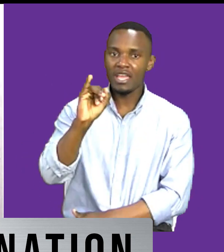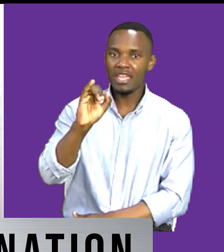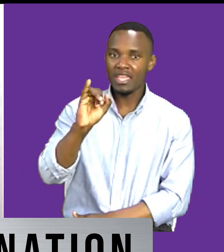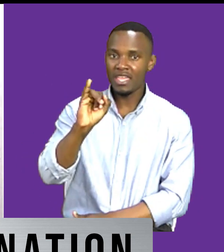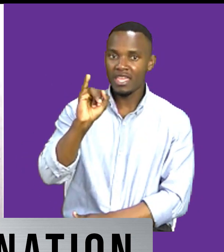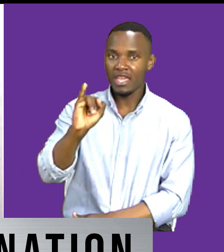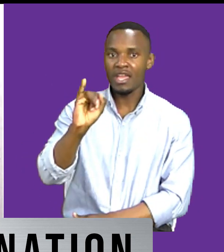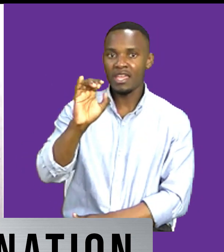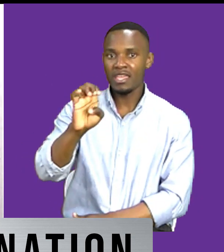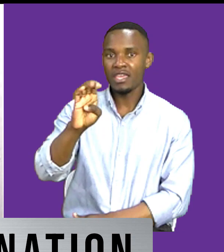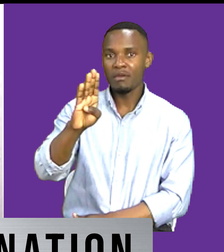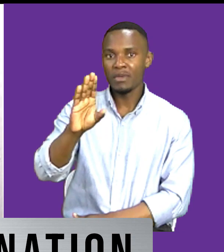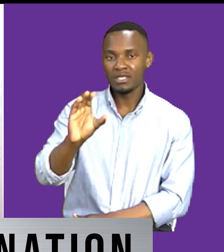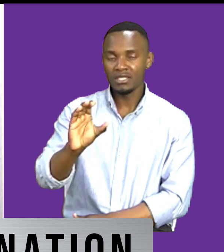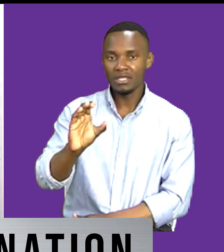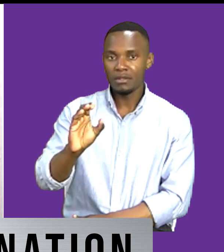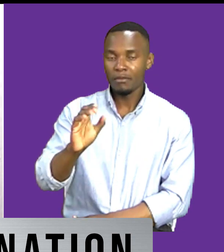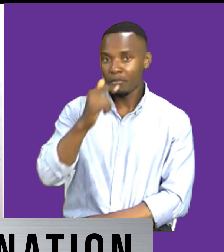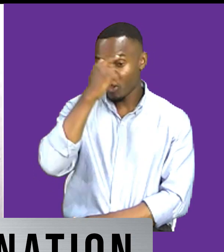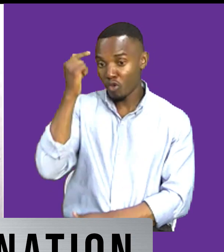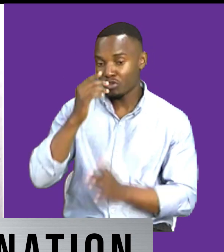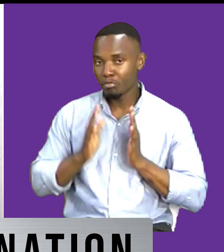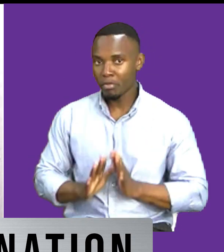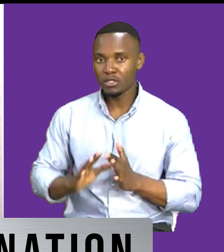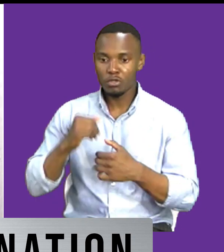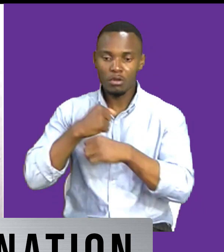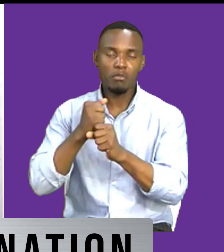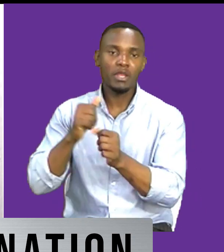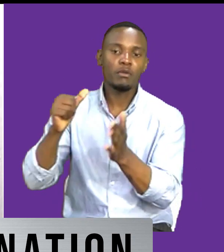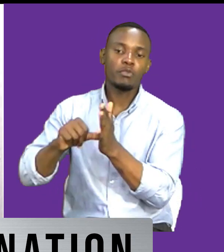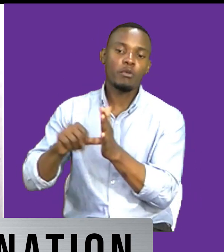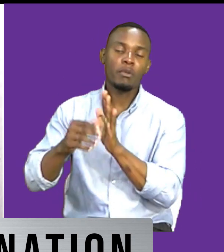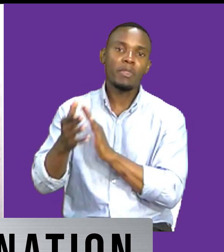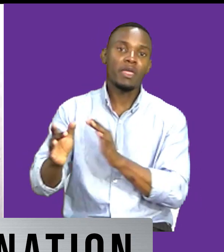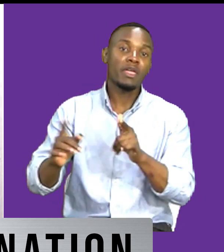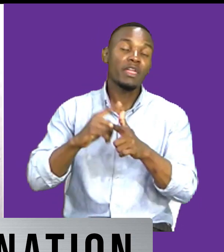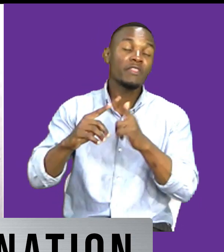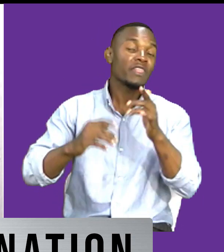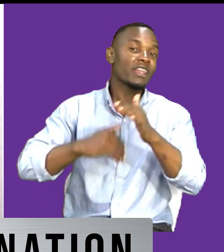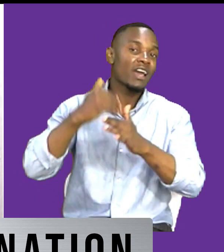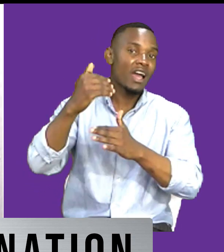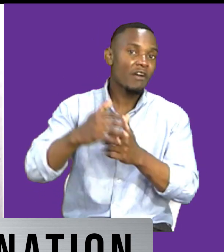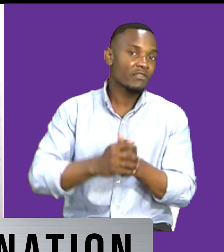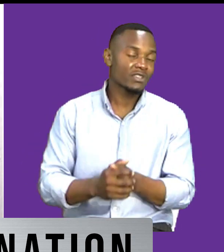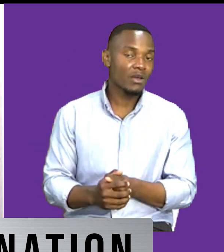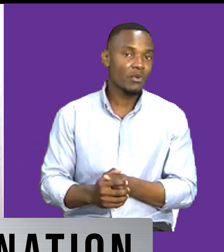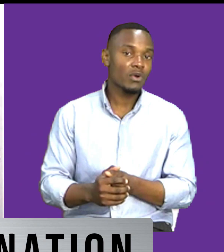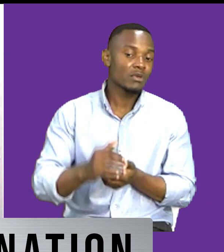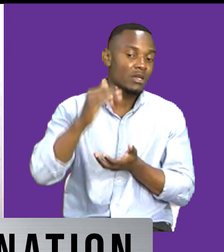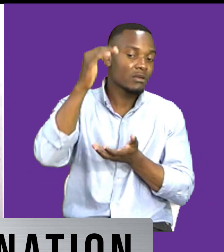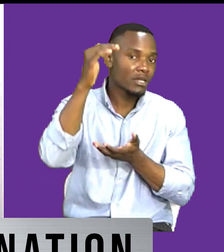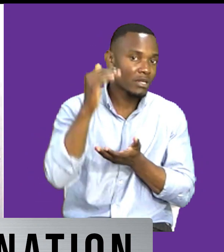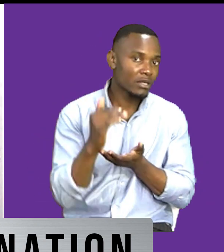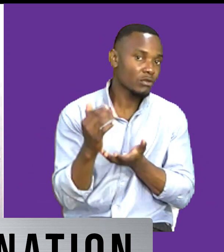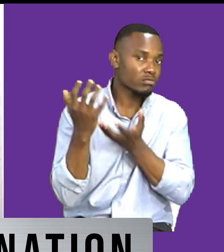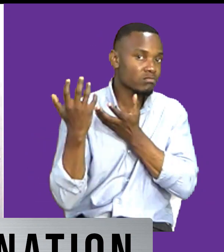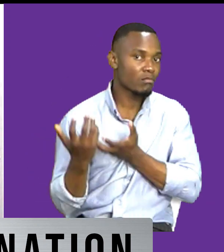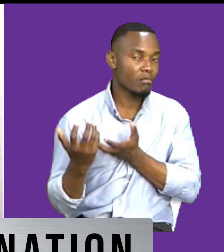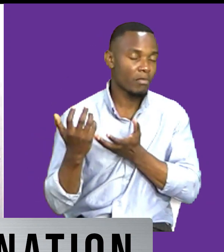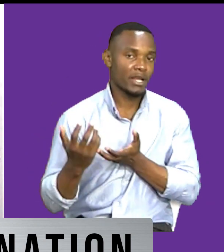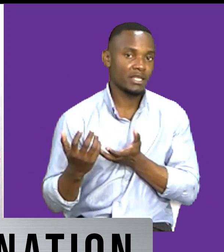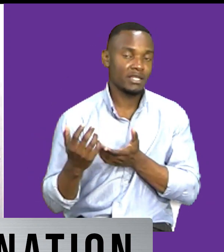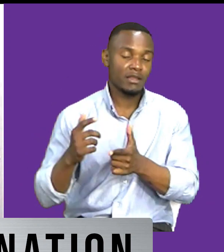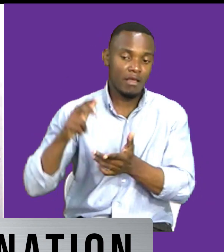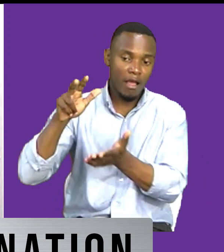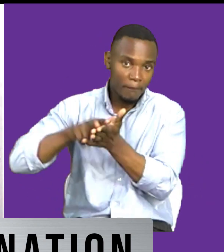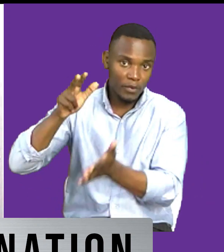created some problem there. But then, after Punguza Mzigo went through, it faced the MCAs. MCAs basically